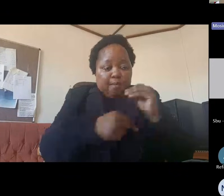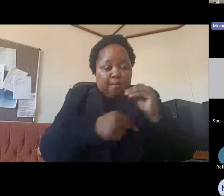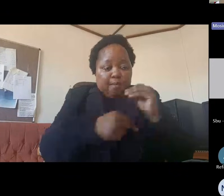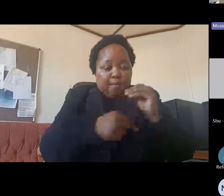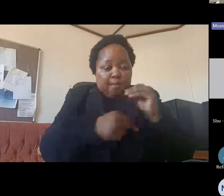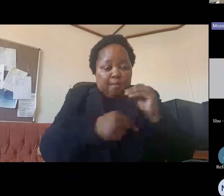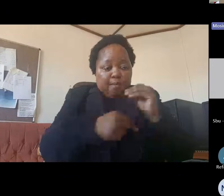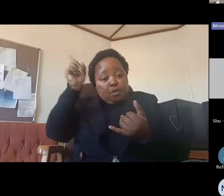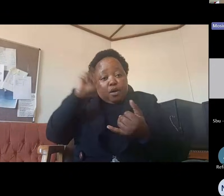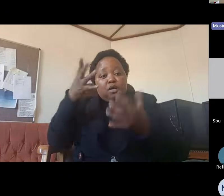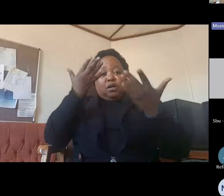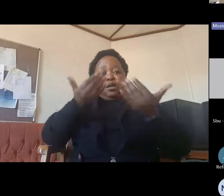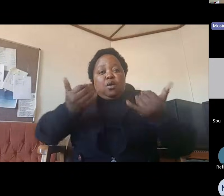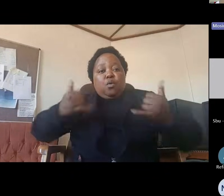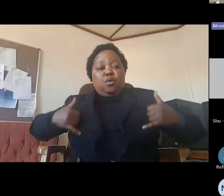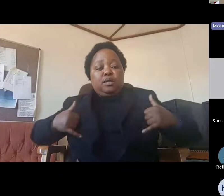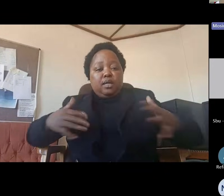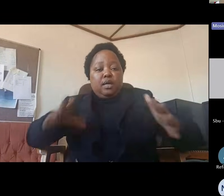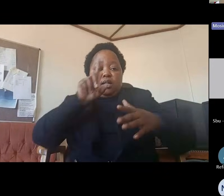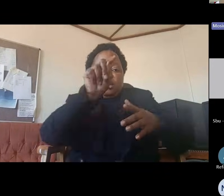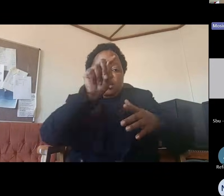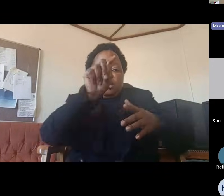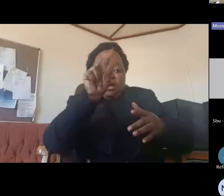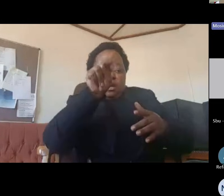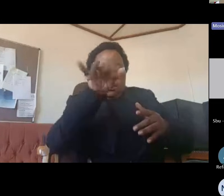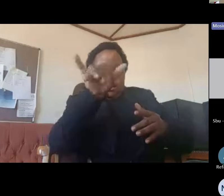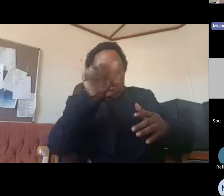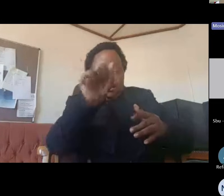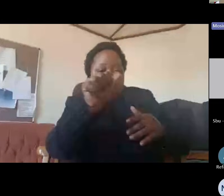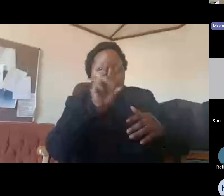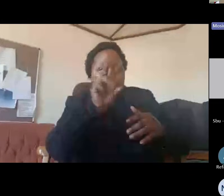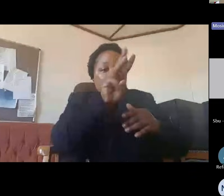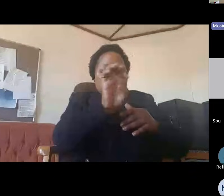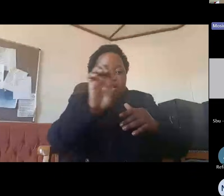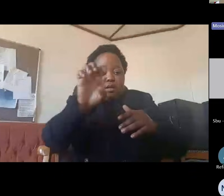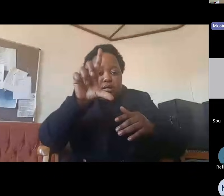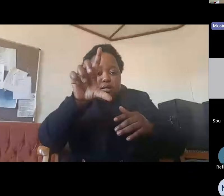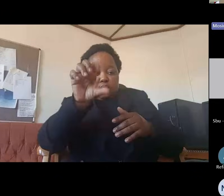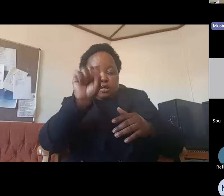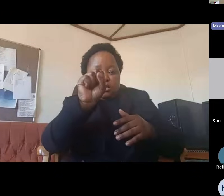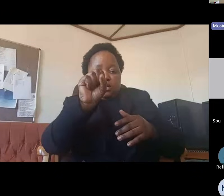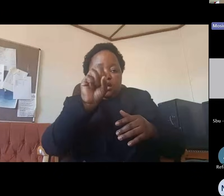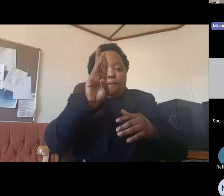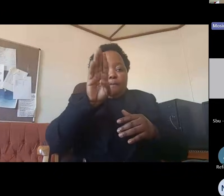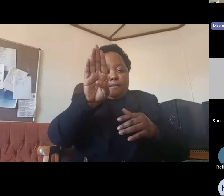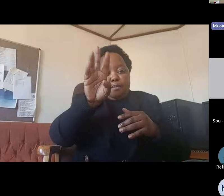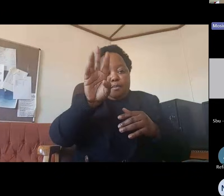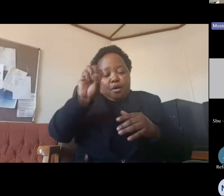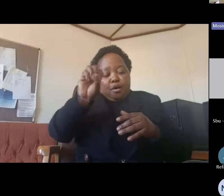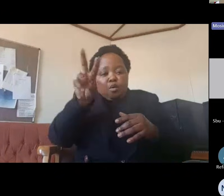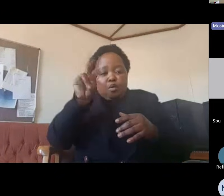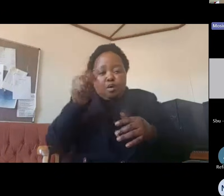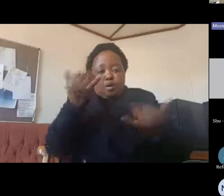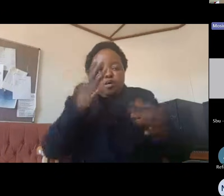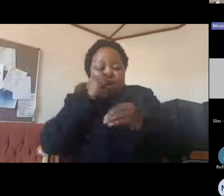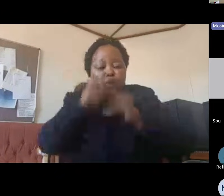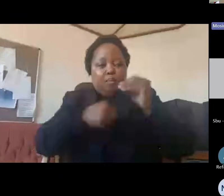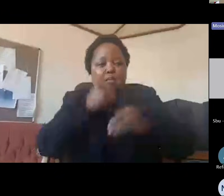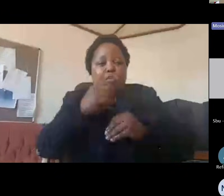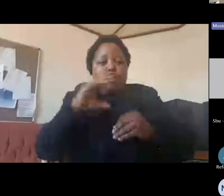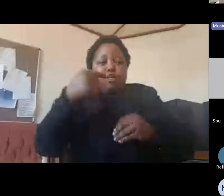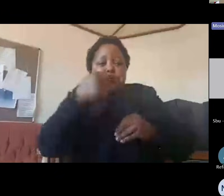started off with Tanya Wells-Brown. She was giving us a bigger picture of GBV coordination in Lesotho,